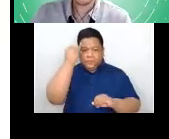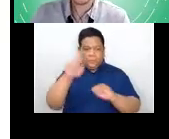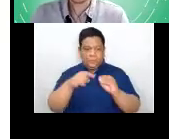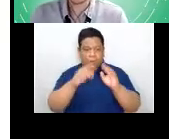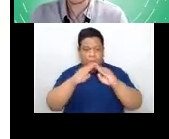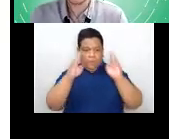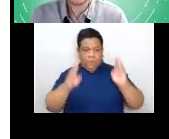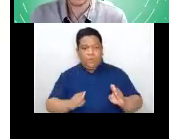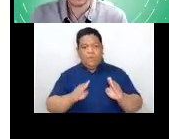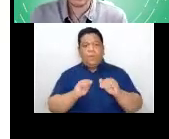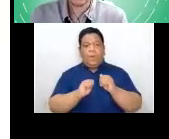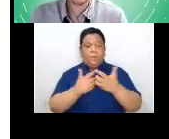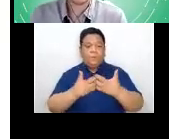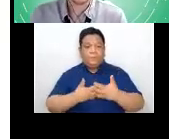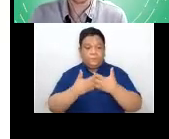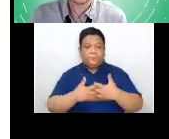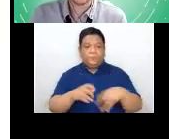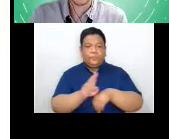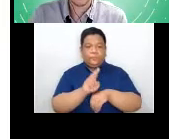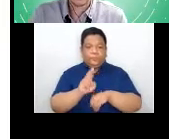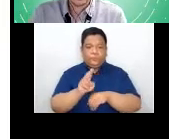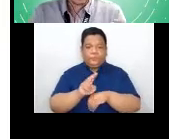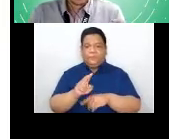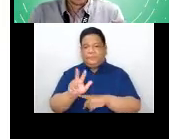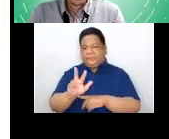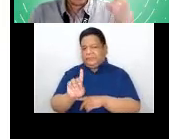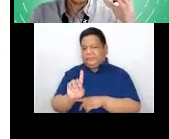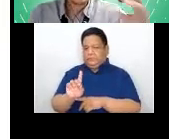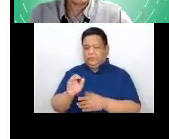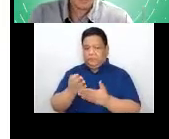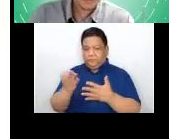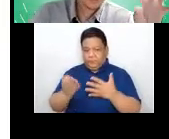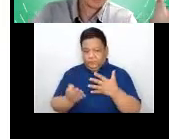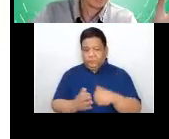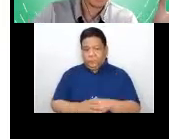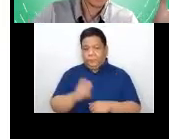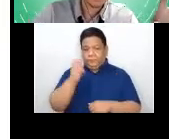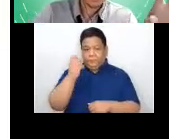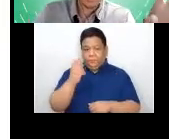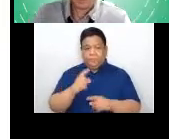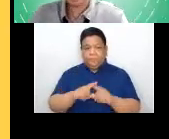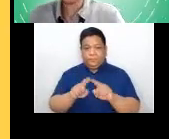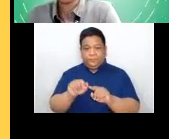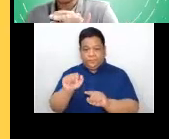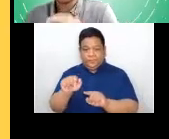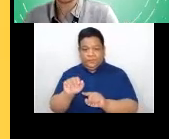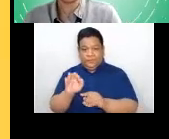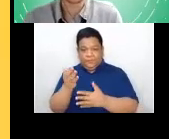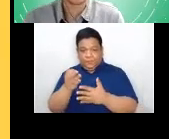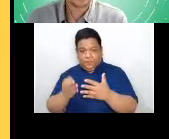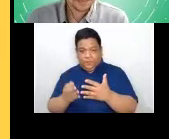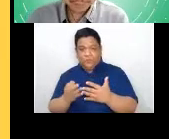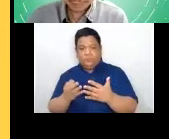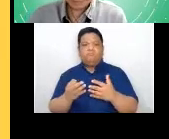all be simulated and generated using 3D files. But when you combine that 3D file, you can actually make things such as